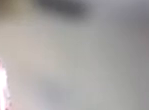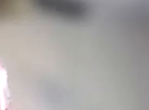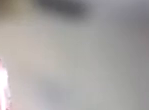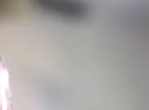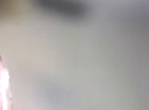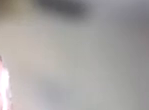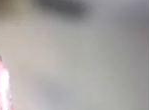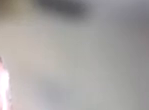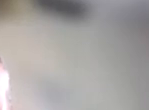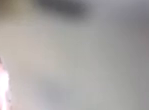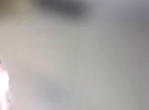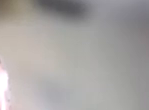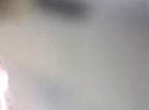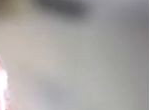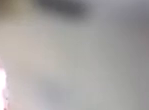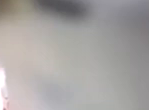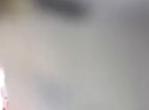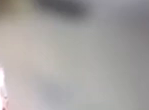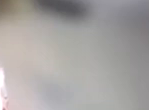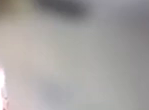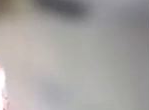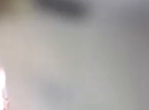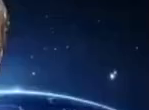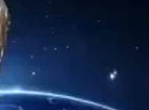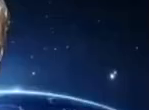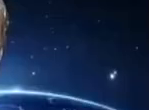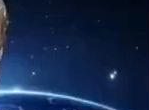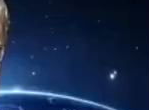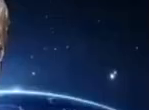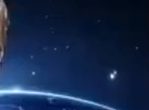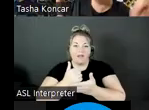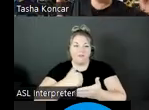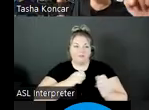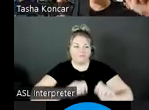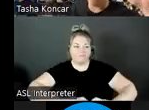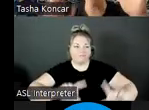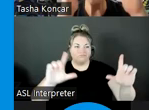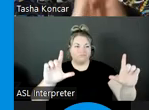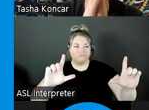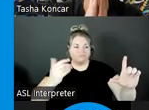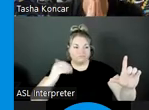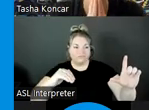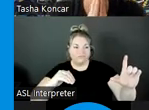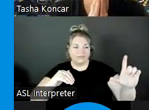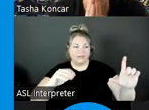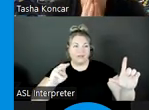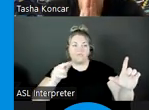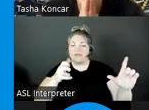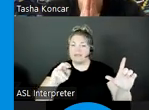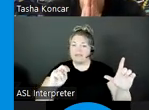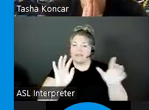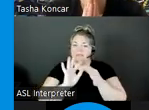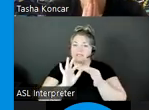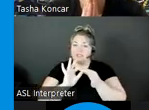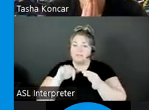It's the last thing. Sarah's going to help me out and pull the slides back up. Megan had mentioned this